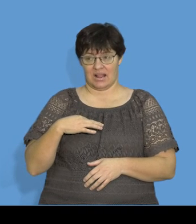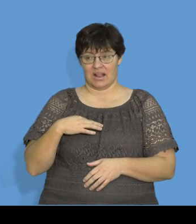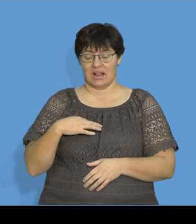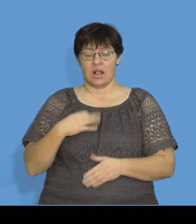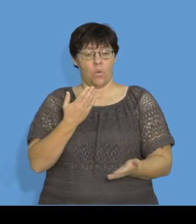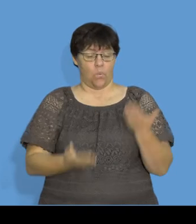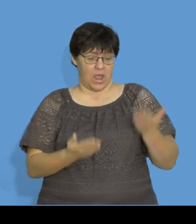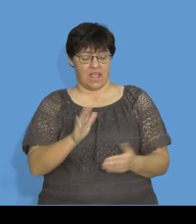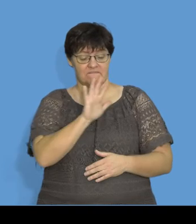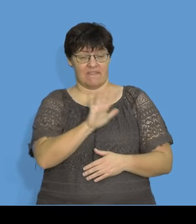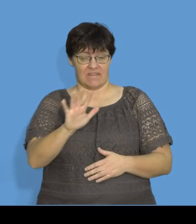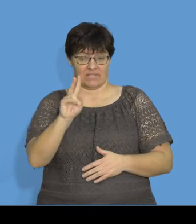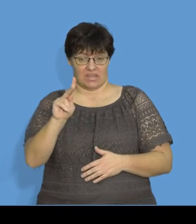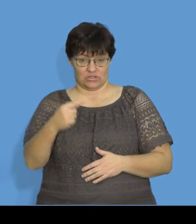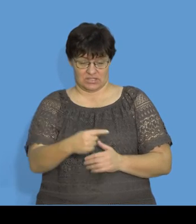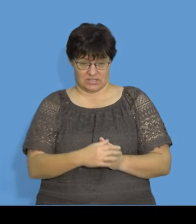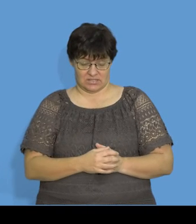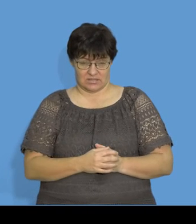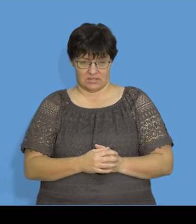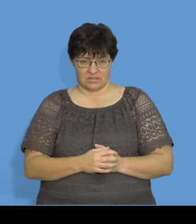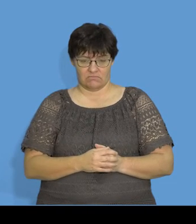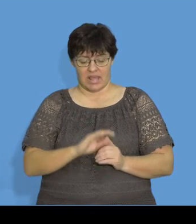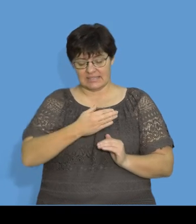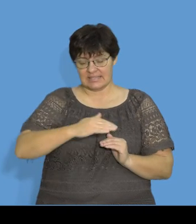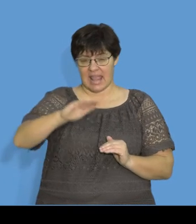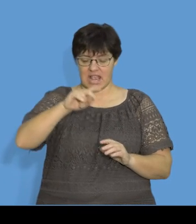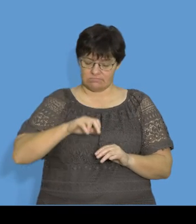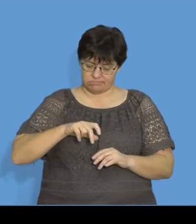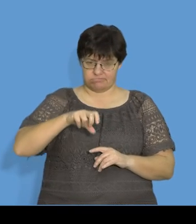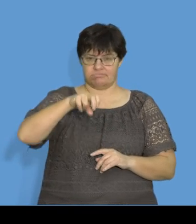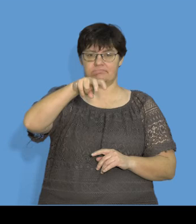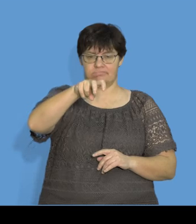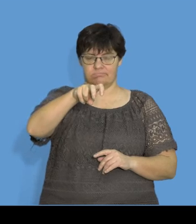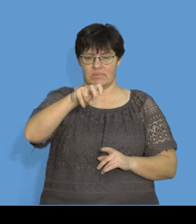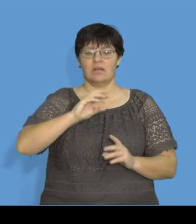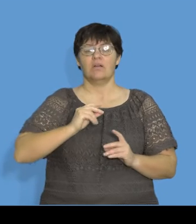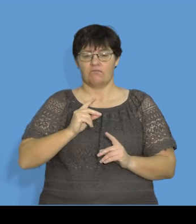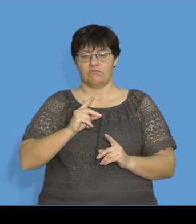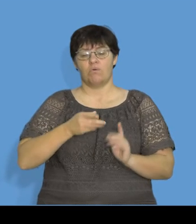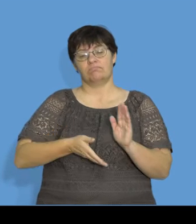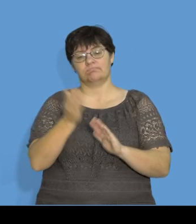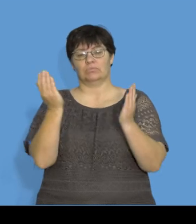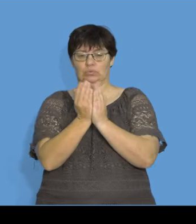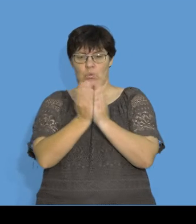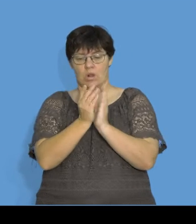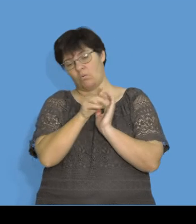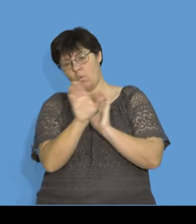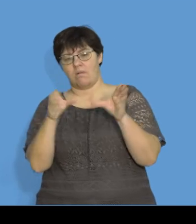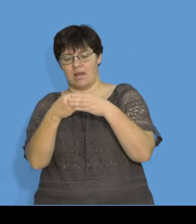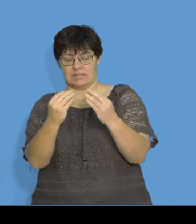mass, 55 kilograms, climbs up a flight of stairs to get to her next lesson. She's at school,